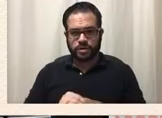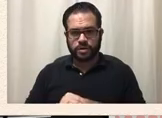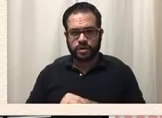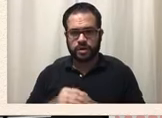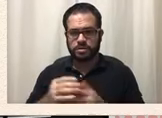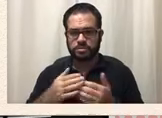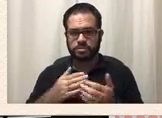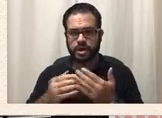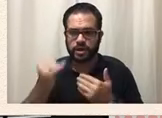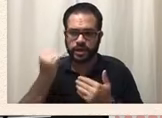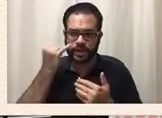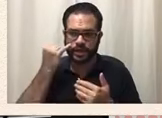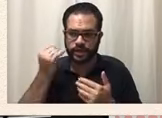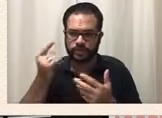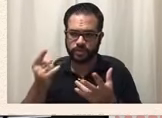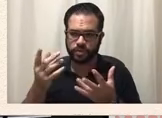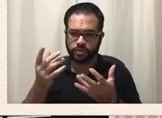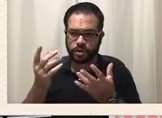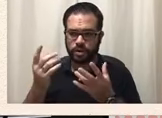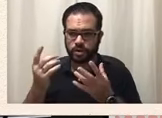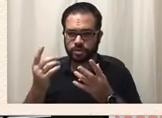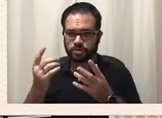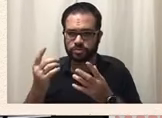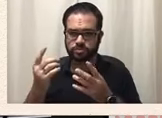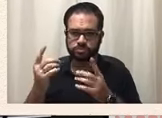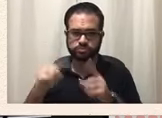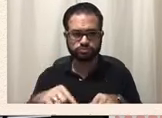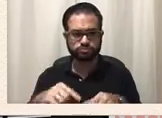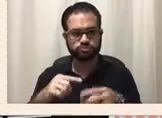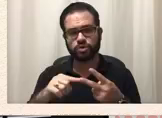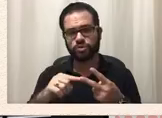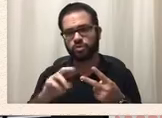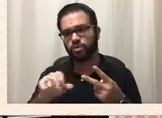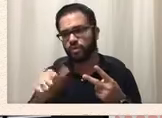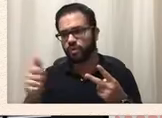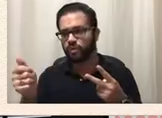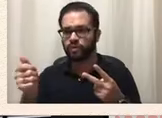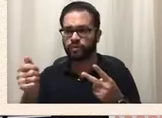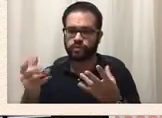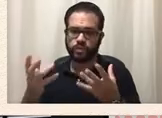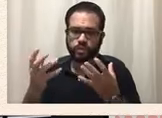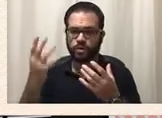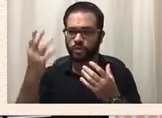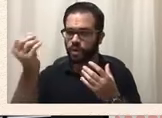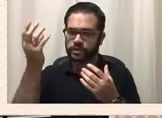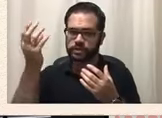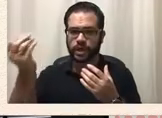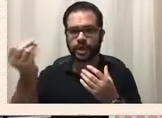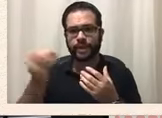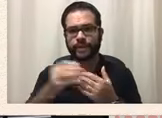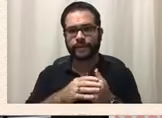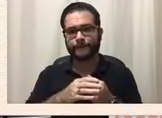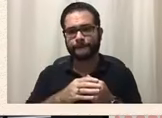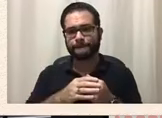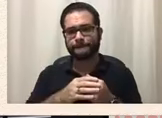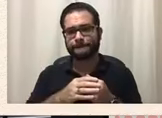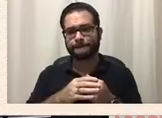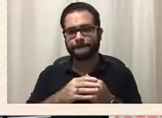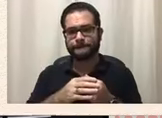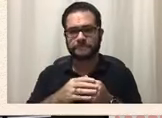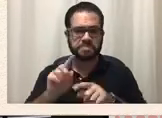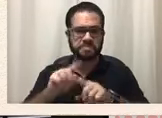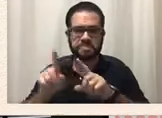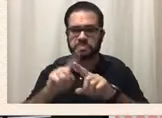to ride on a wheelchair. They want to go outside. I do all that, you know.